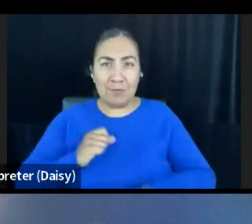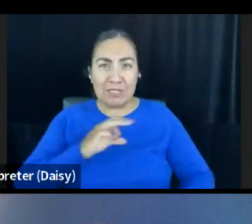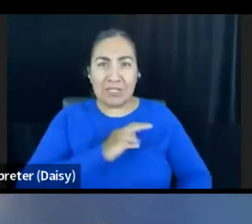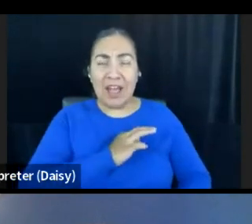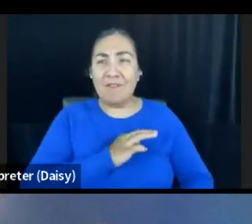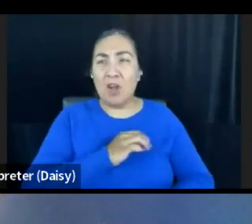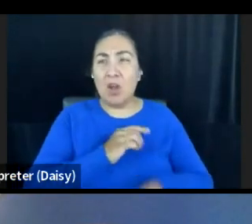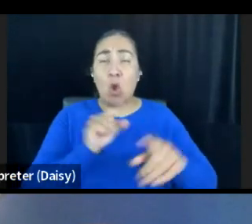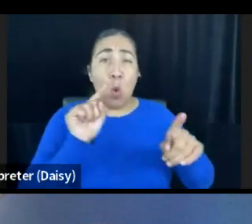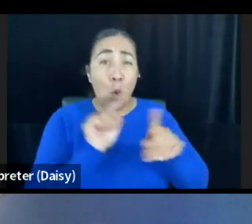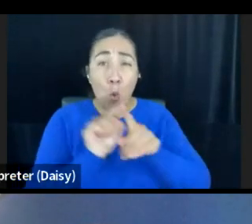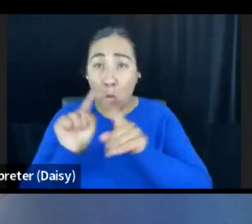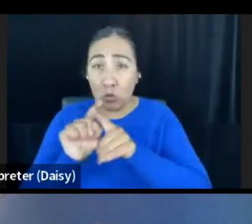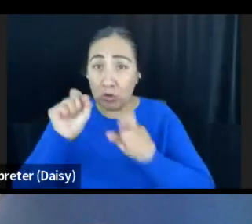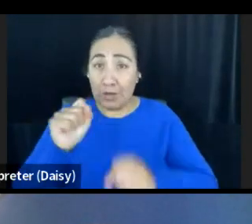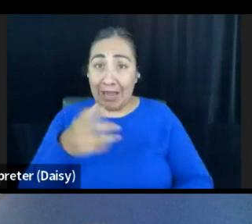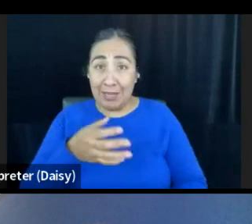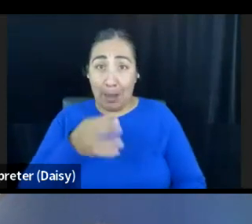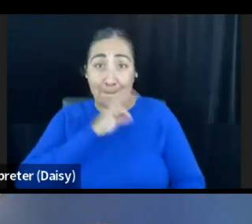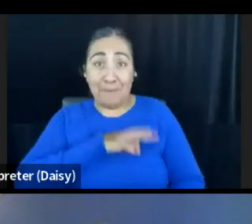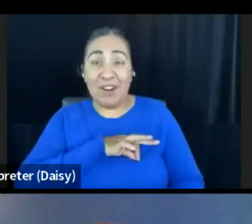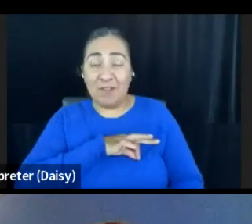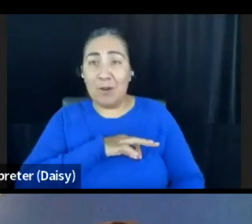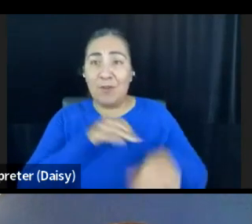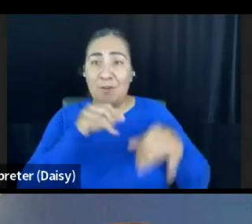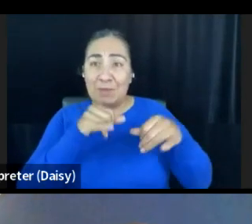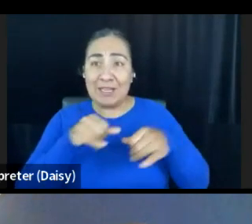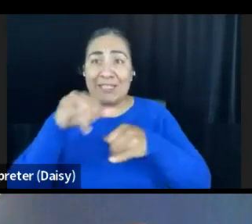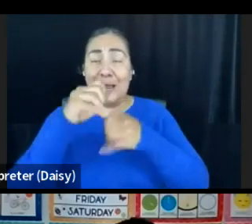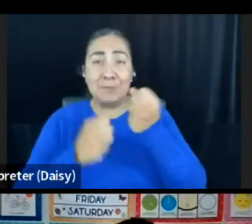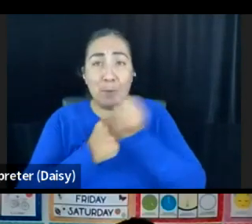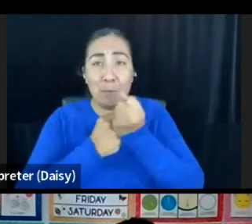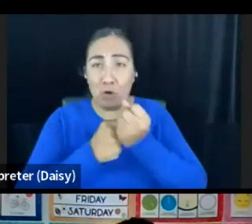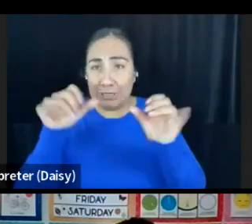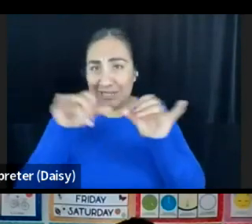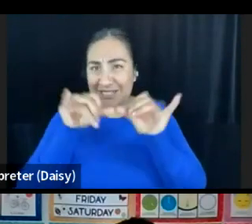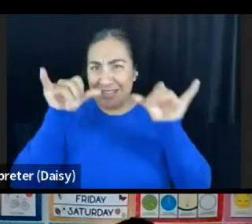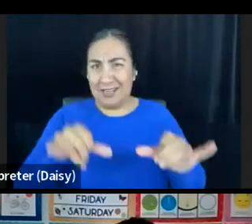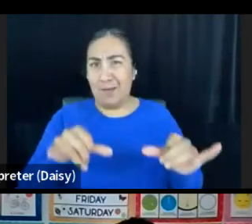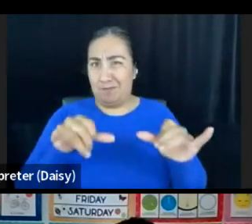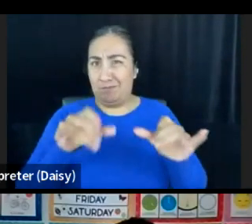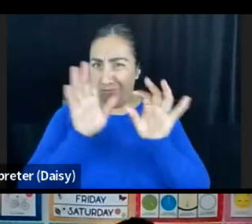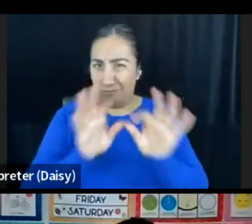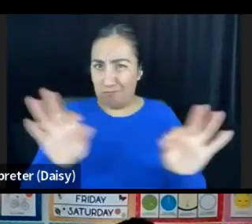same support systems, which is, you know, important.